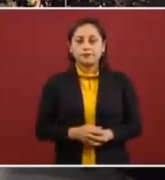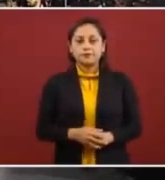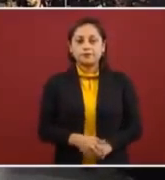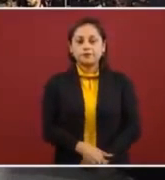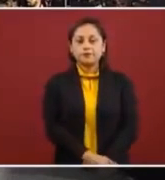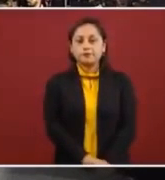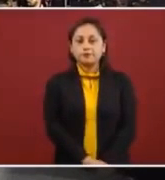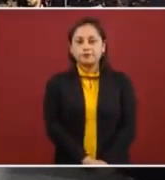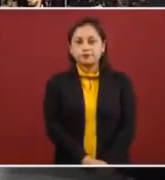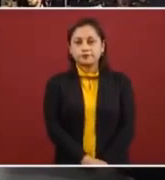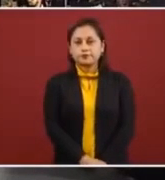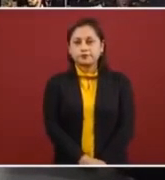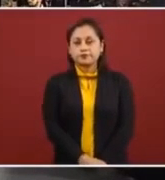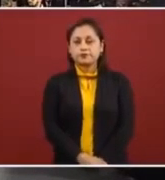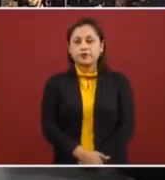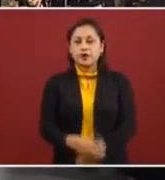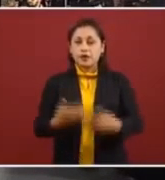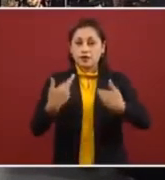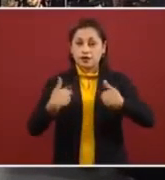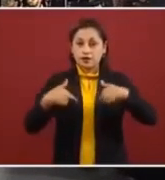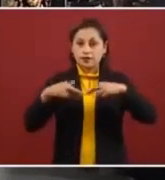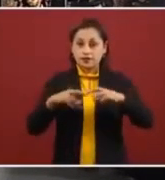arts expression.